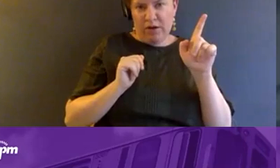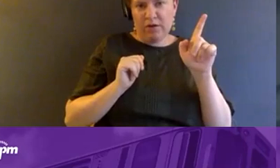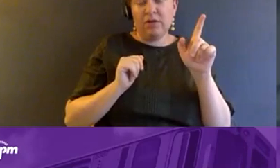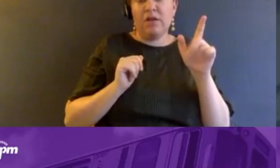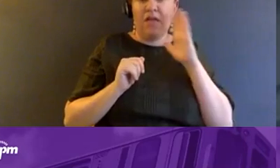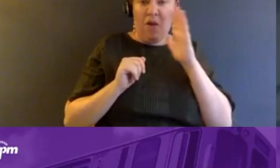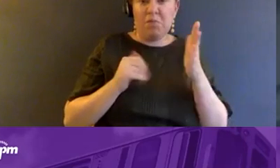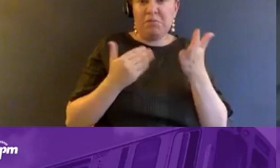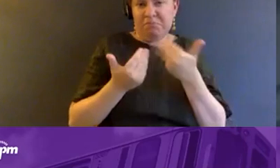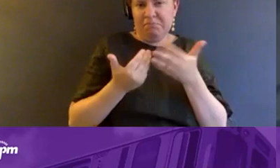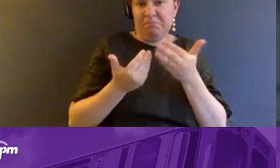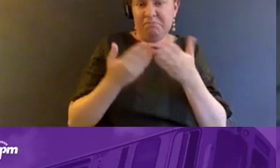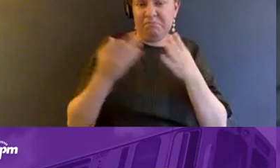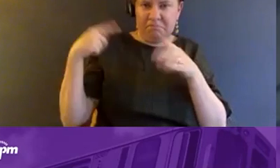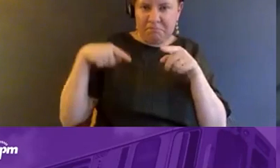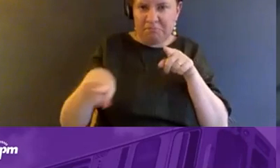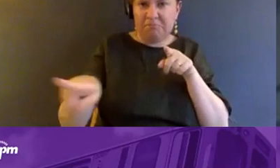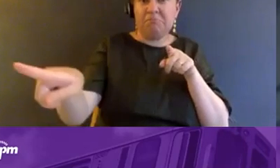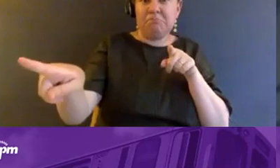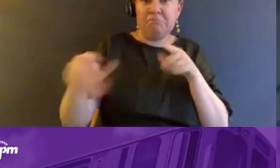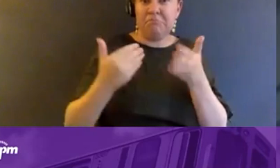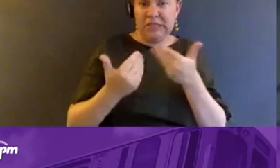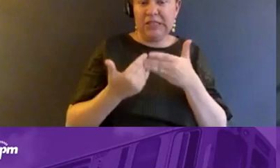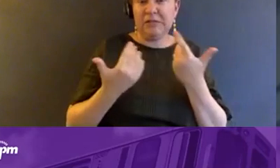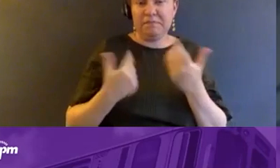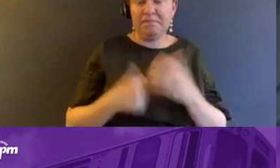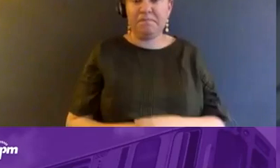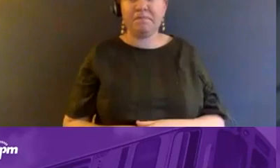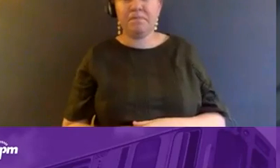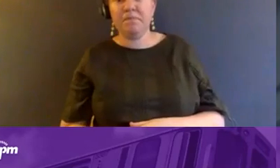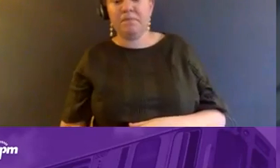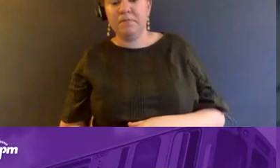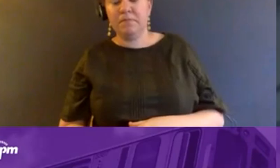will be very easy for customers to access that station there.